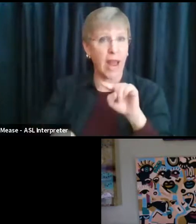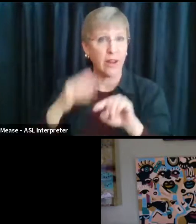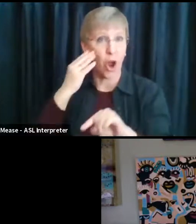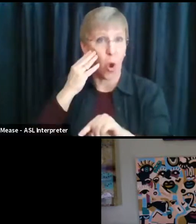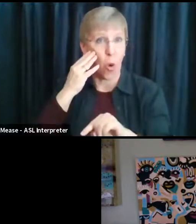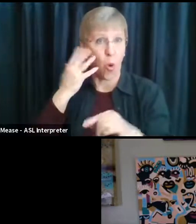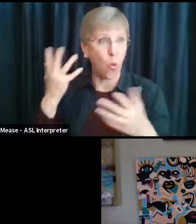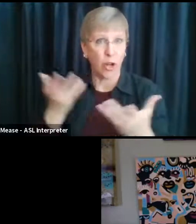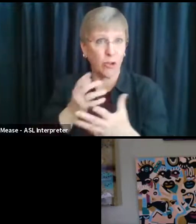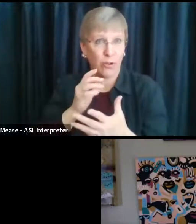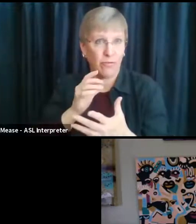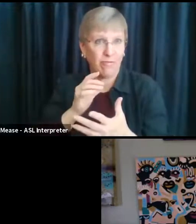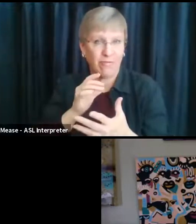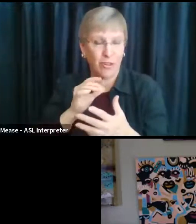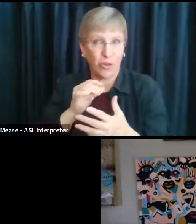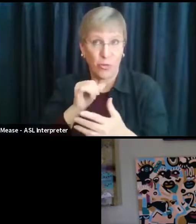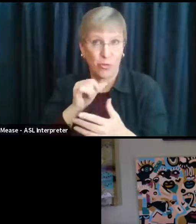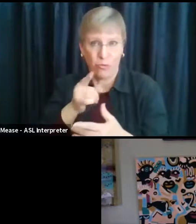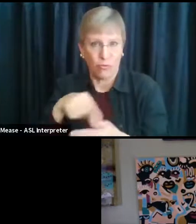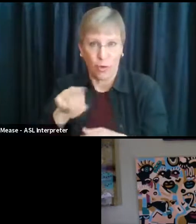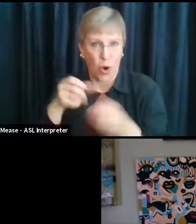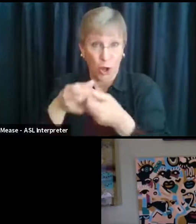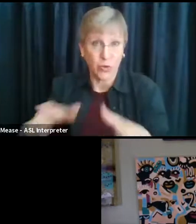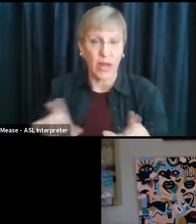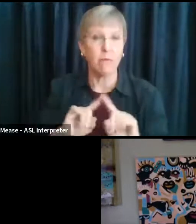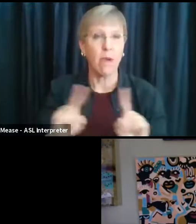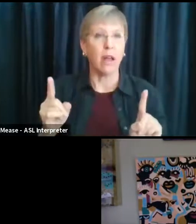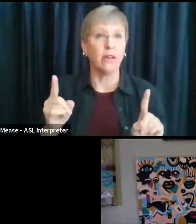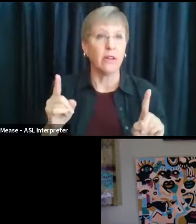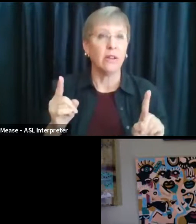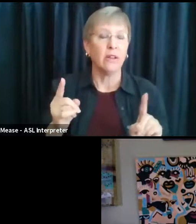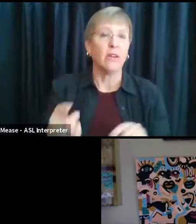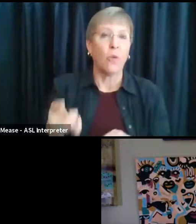what you're losing. But just one number.